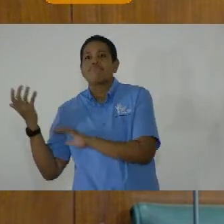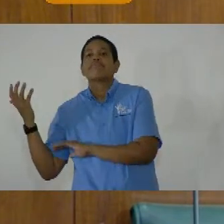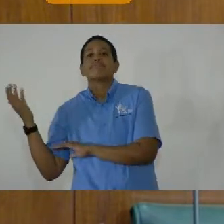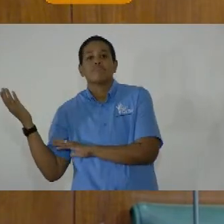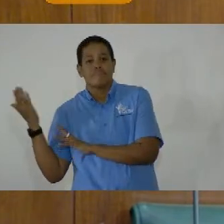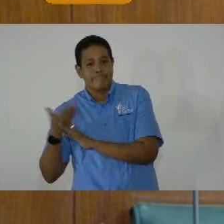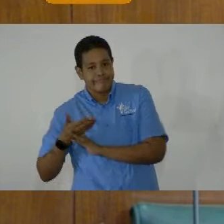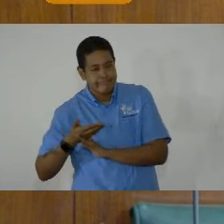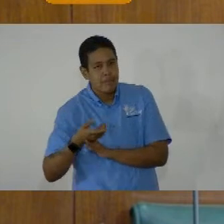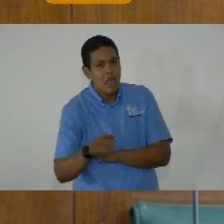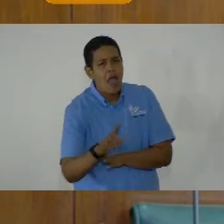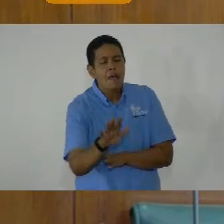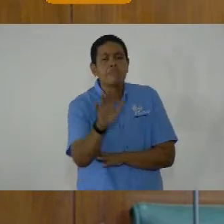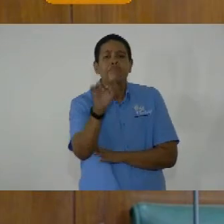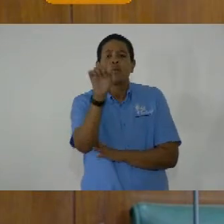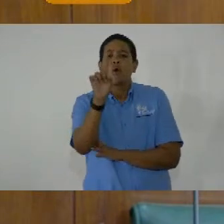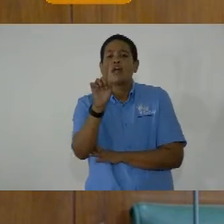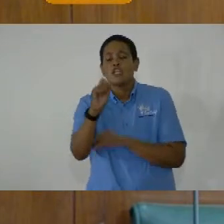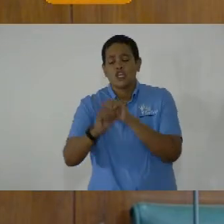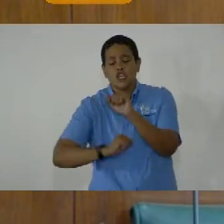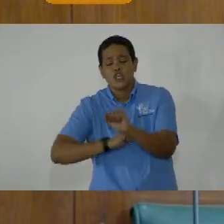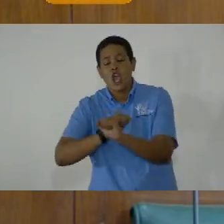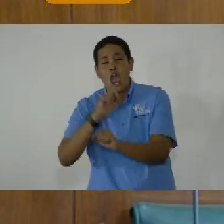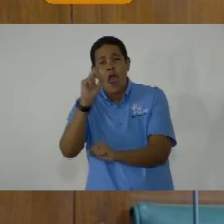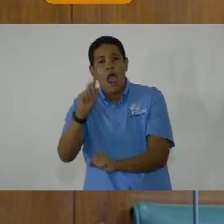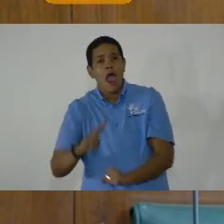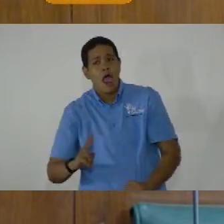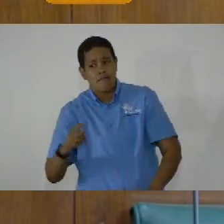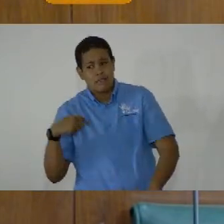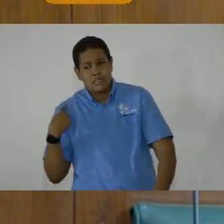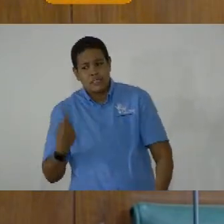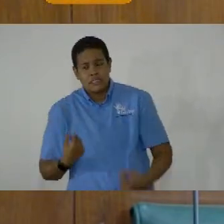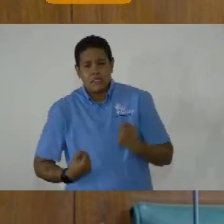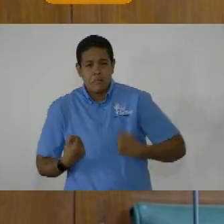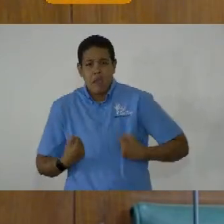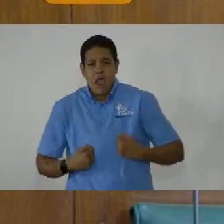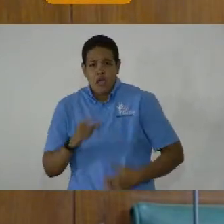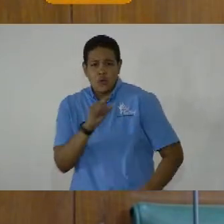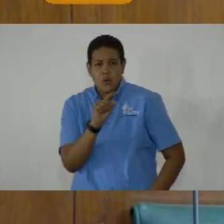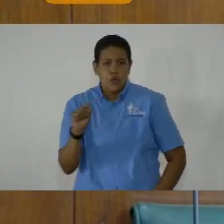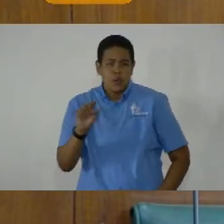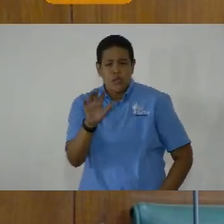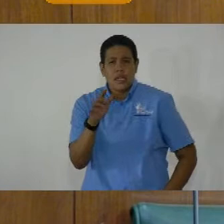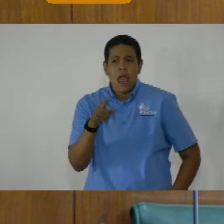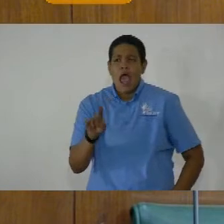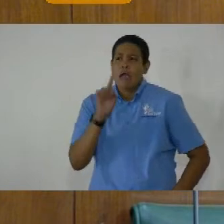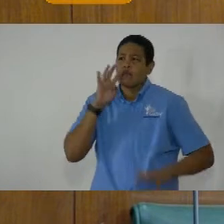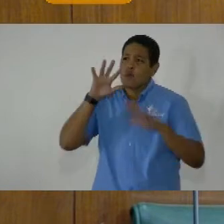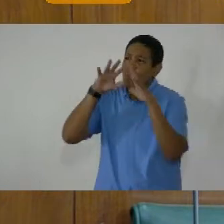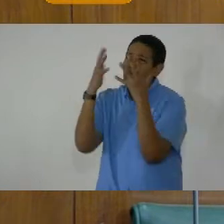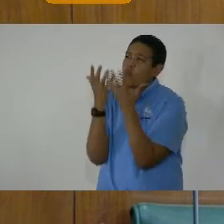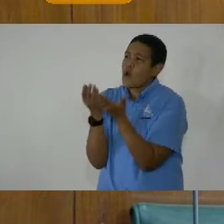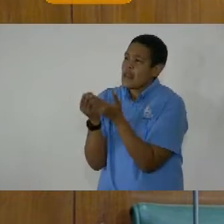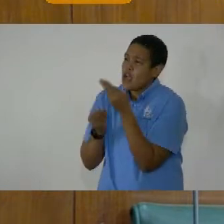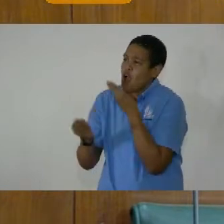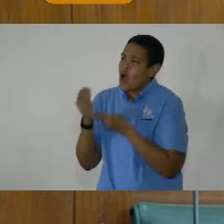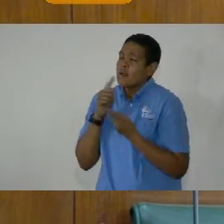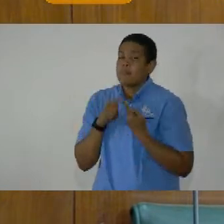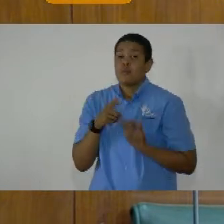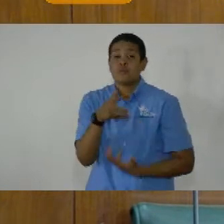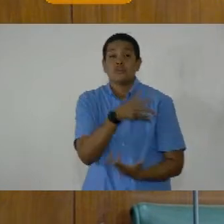For the better part of a year and a half, Madam Speaker, since March 2020, the world economy and